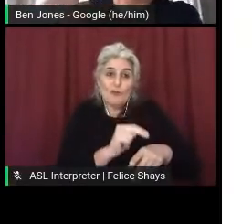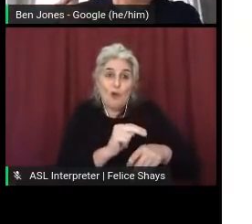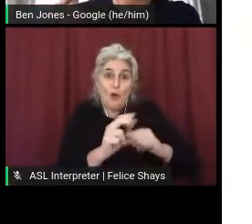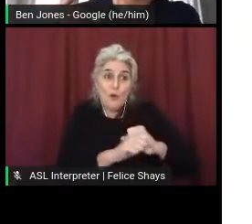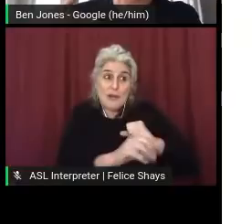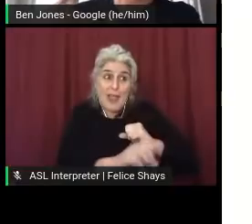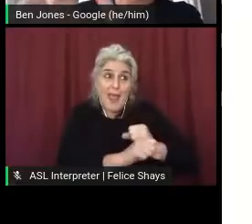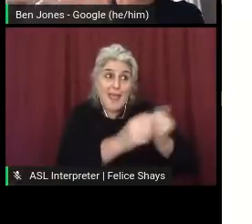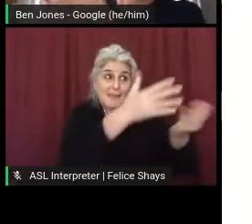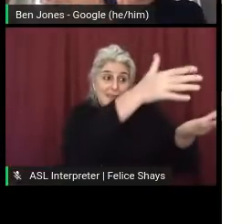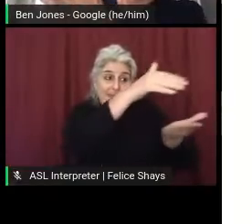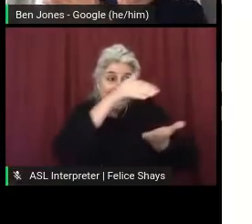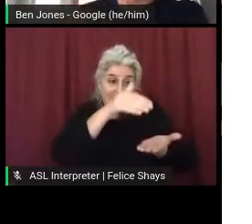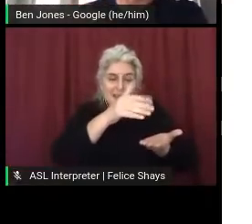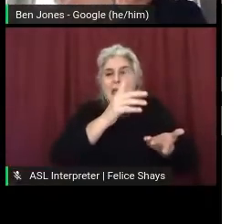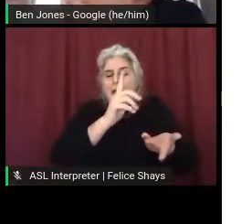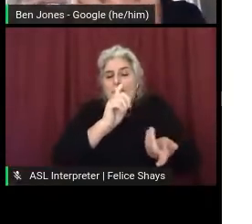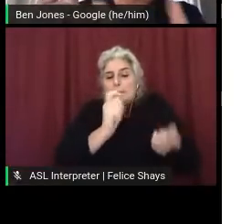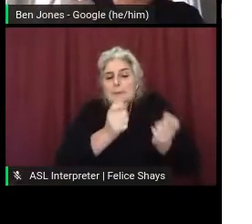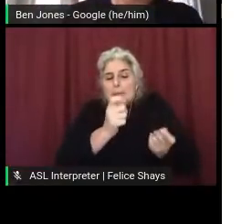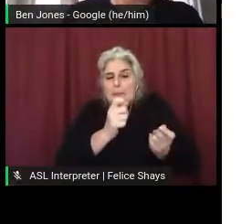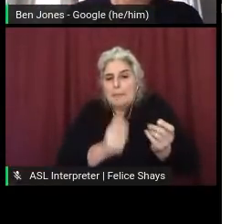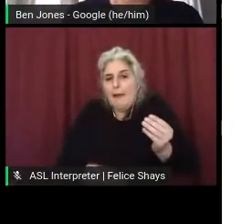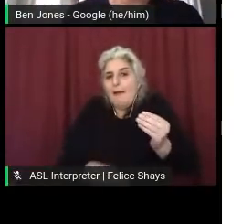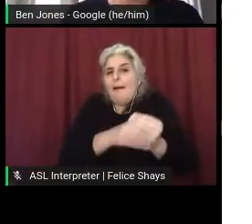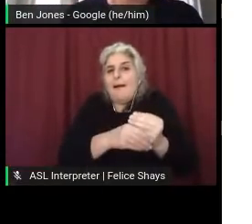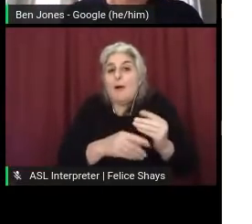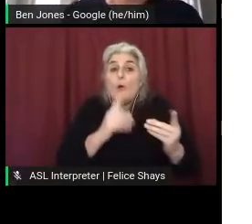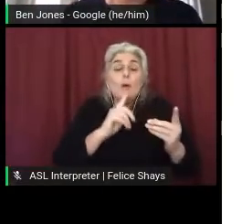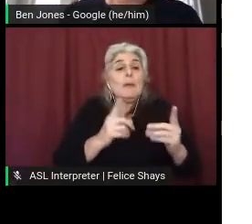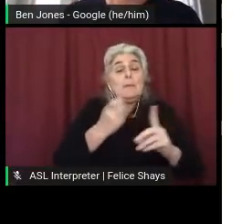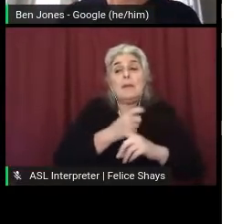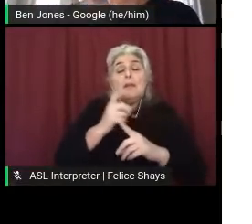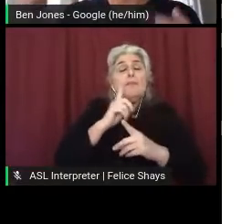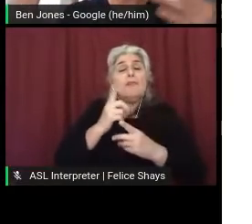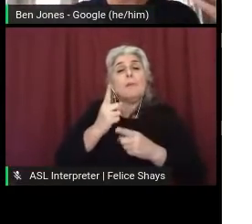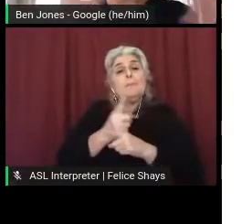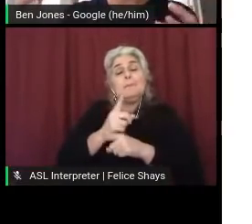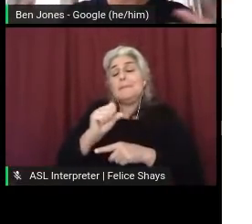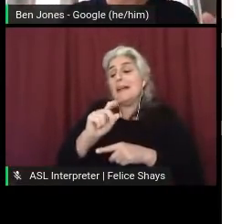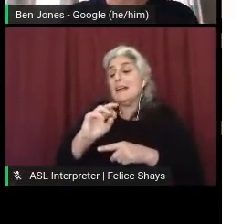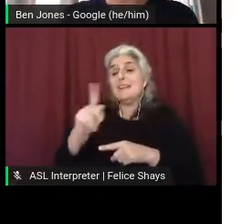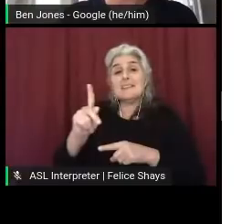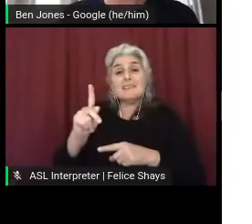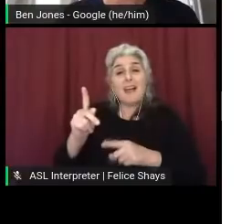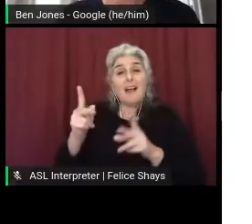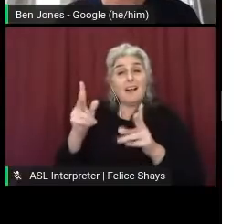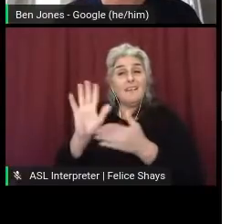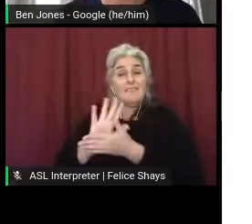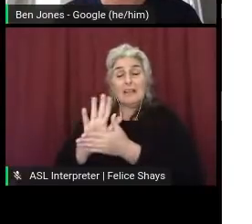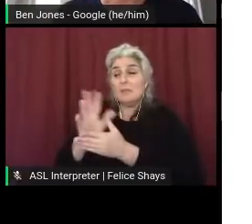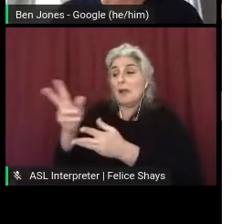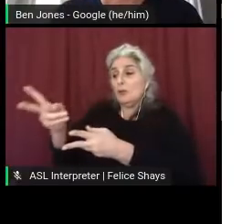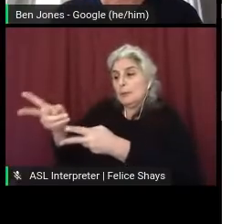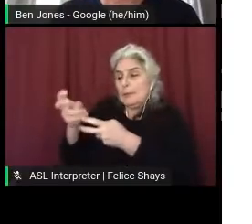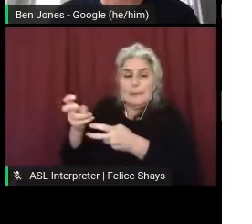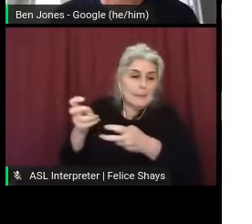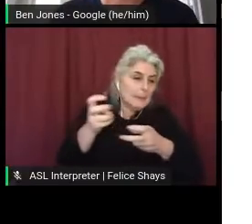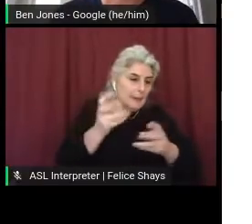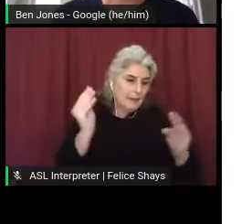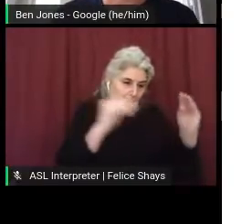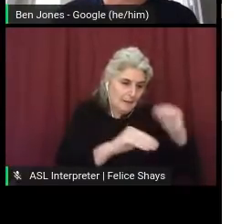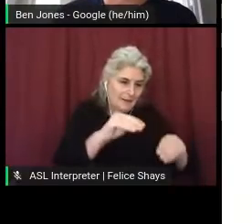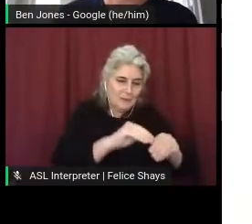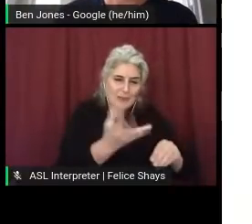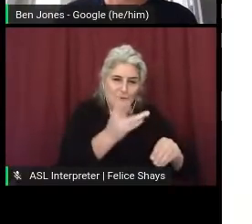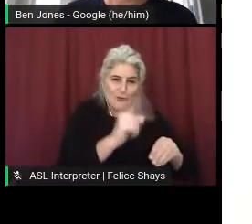existing footage and new footage, or new footage and stock footage. So there are a lot of creative opportunities that allow you